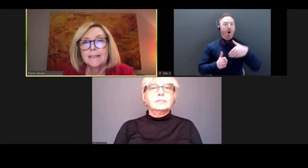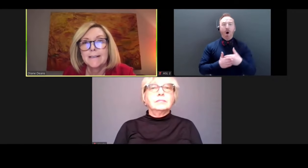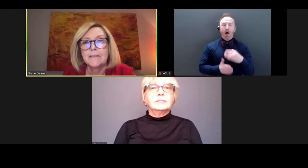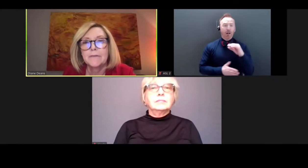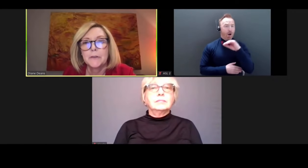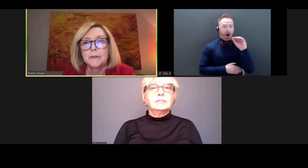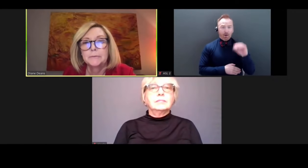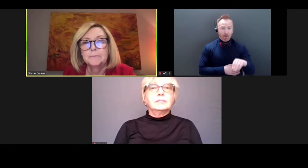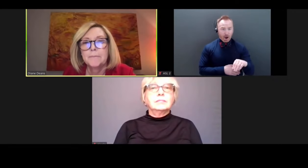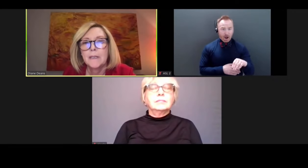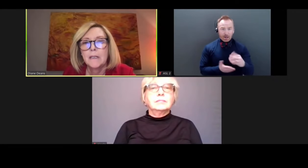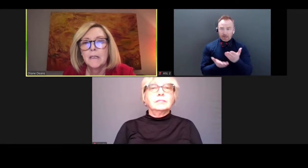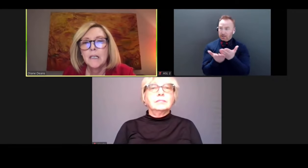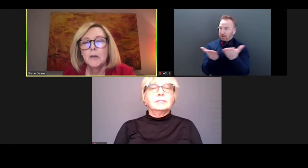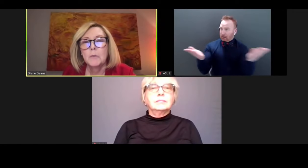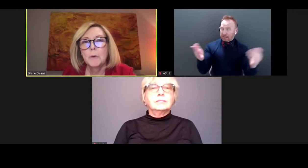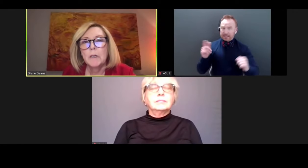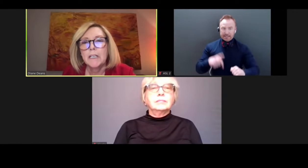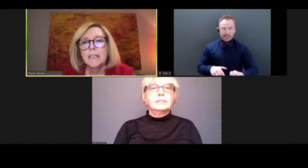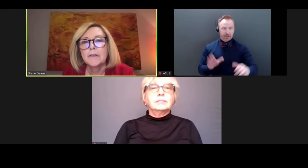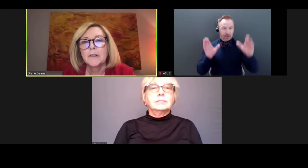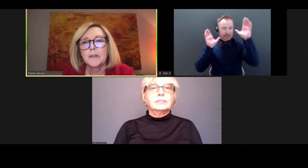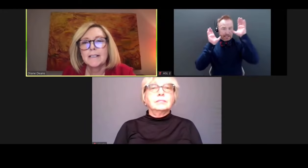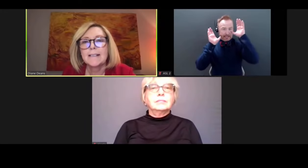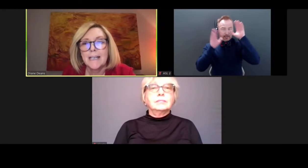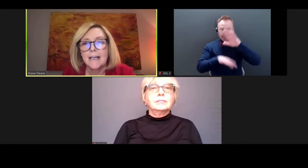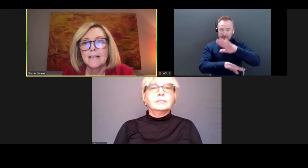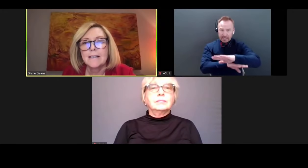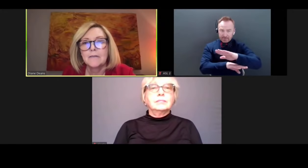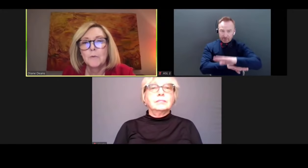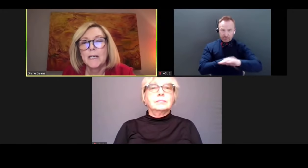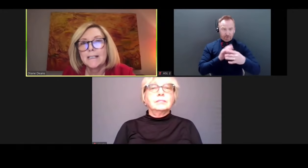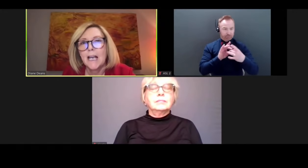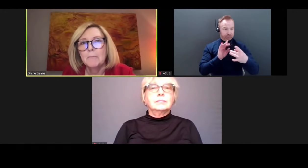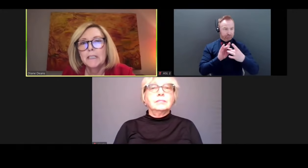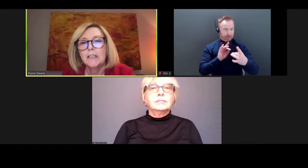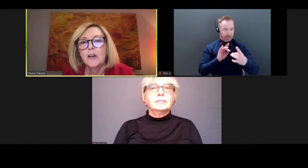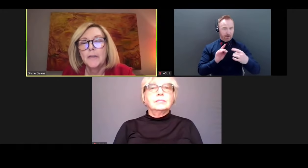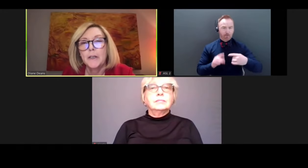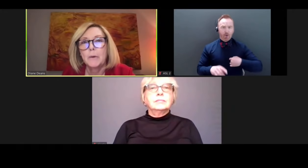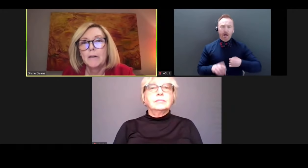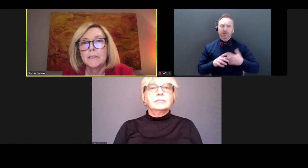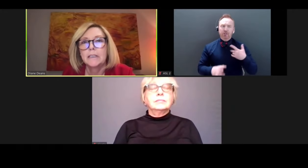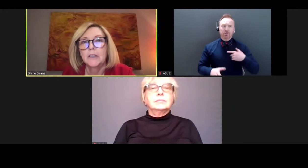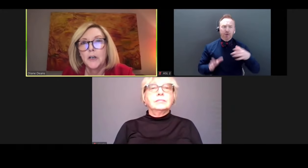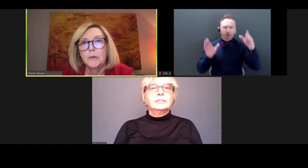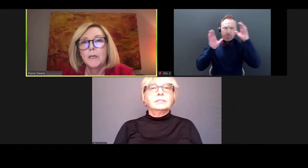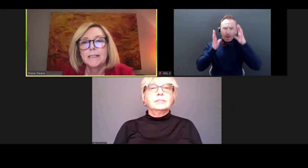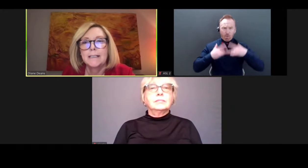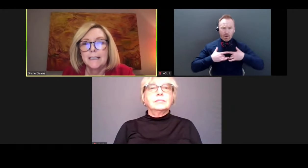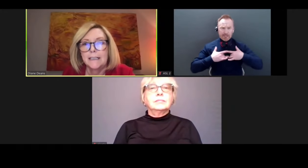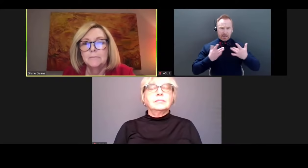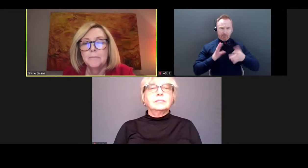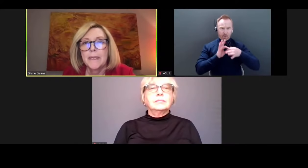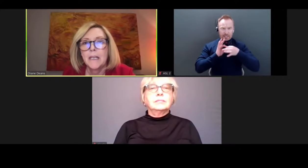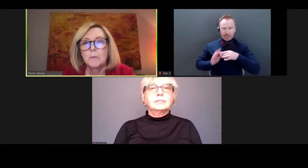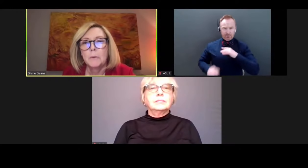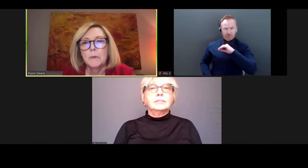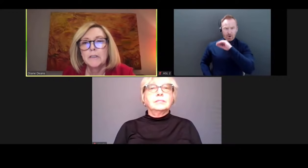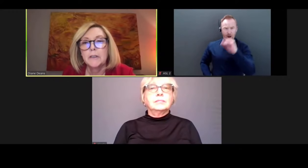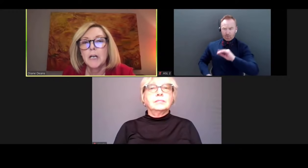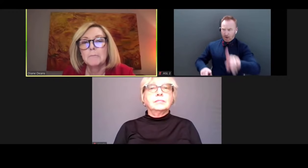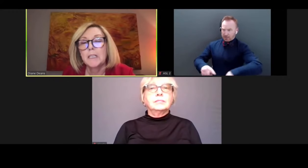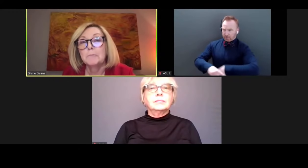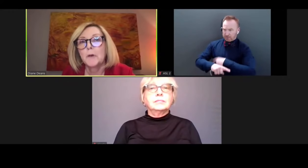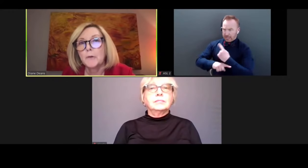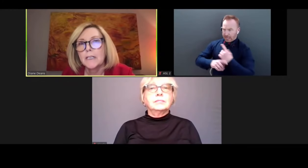briefing this afternoon. We want to hear the current status of what is happening on the ground in Ottawa today. We want